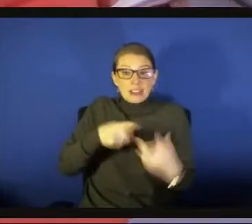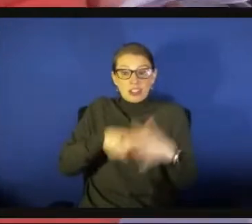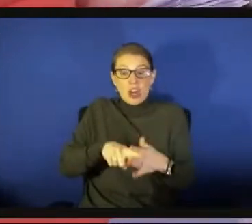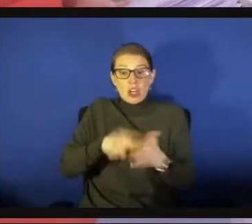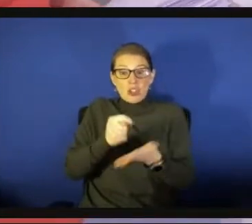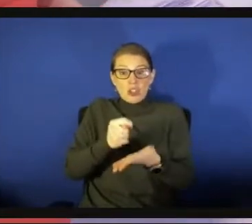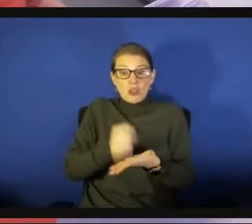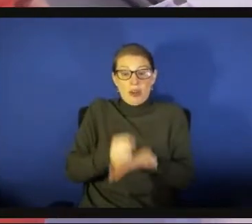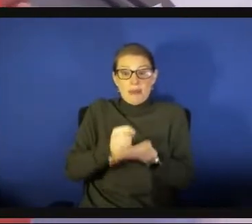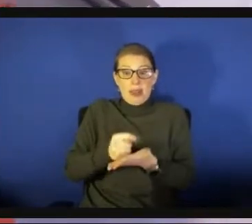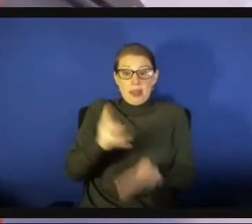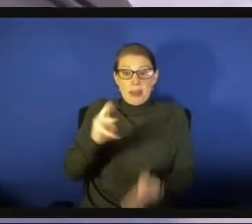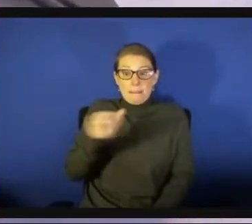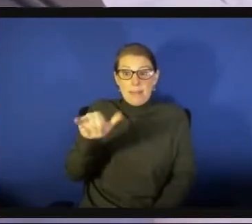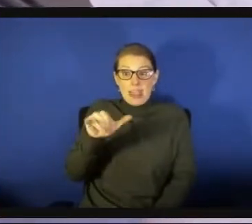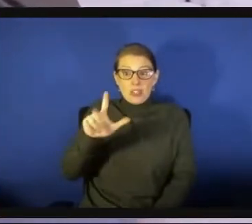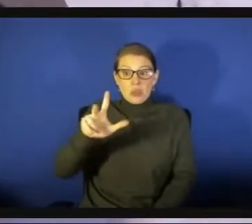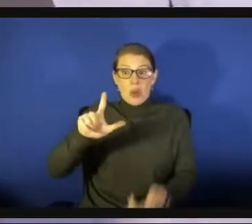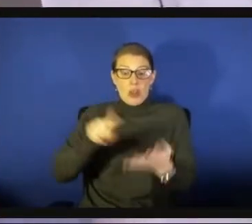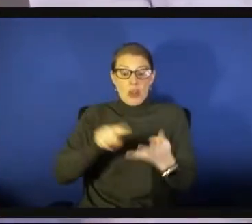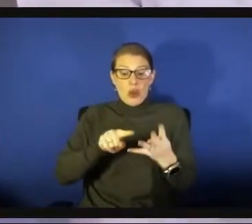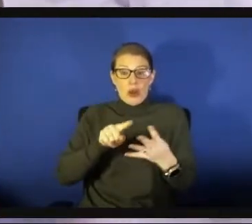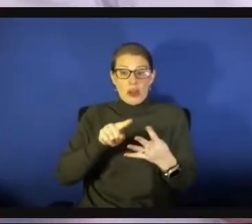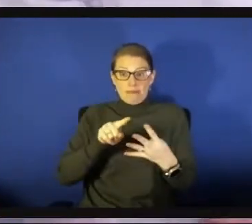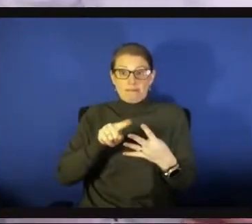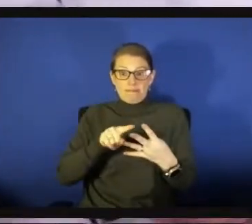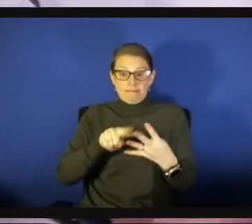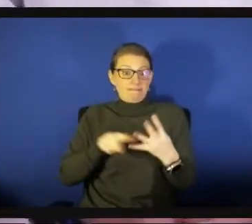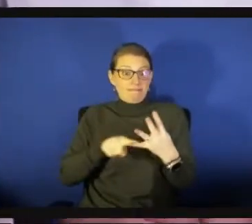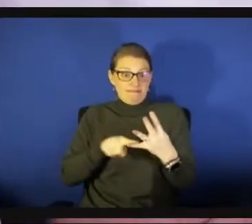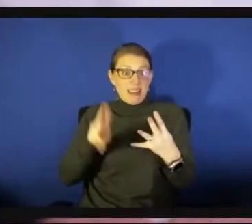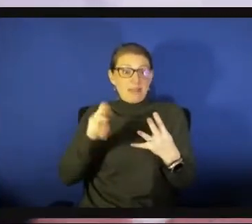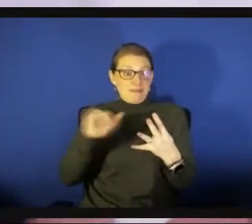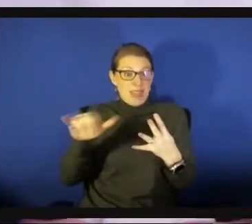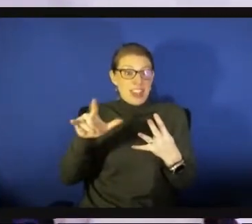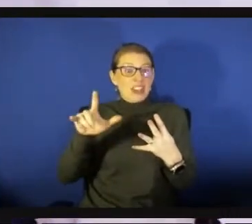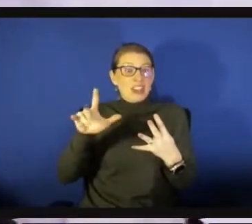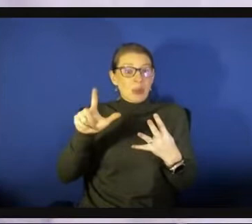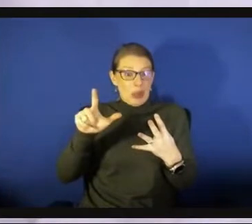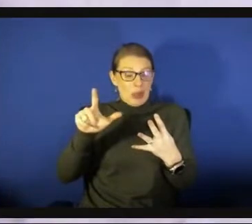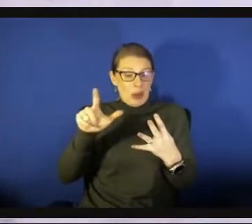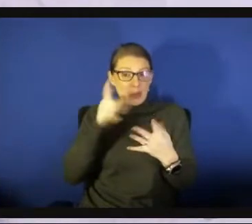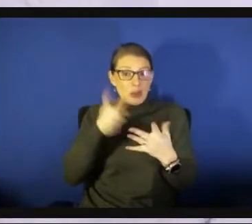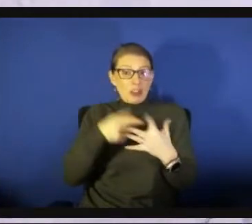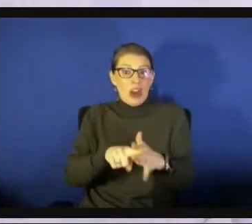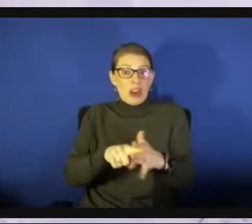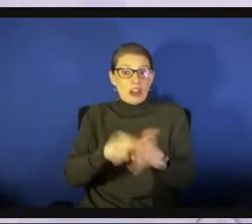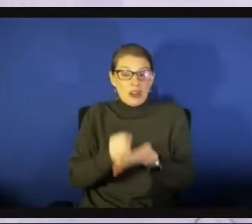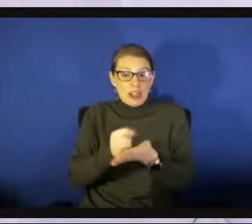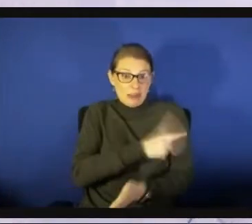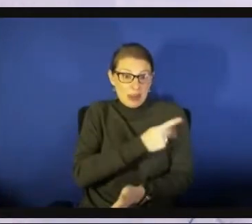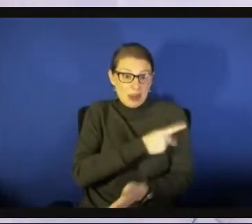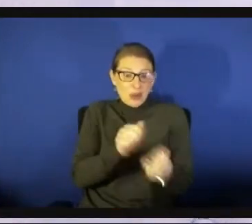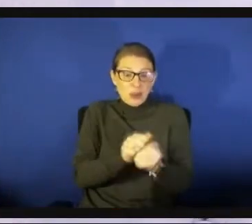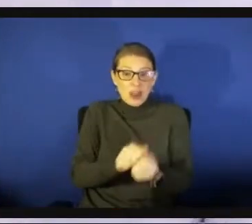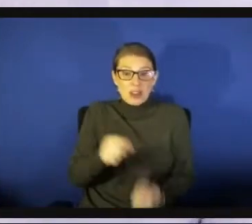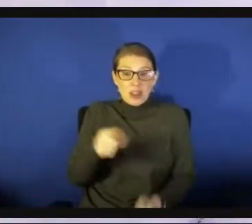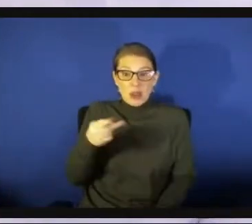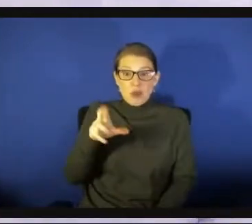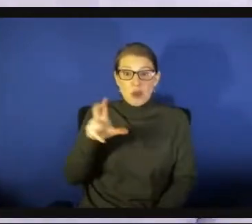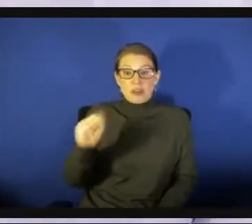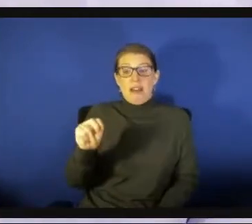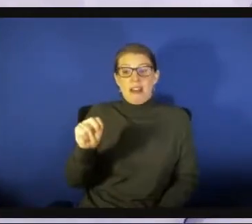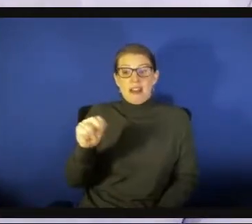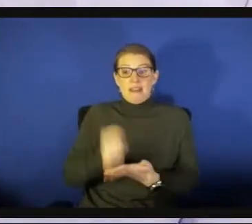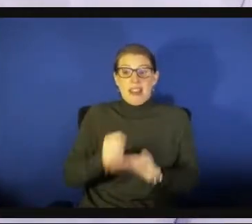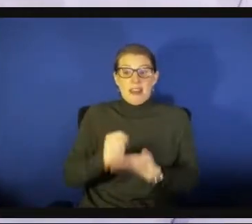of May 23rd. So the week of May 23rd is when we will start treating patients with proton therapy. What will that be like for you? To know that we had